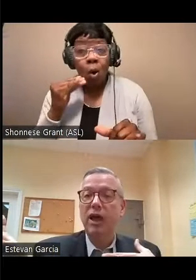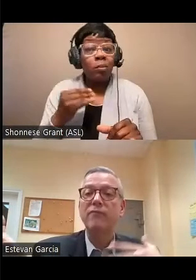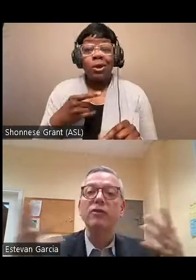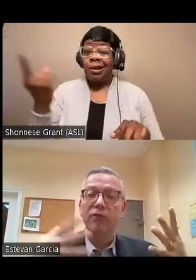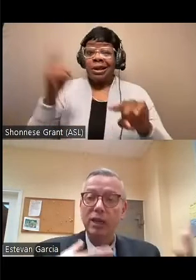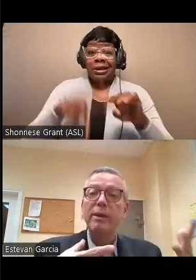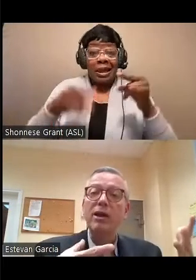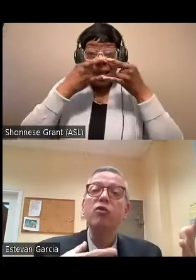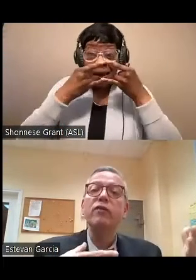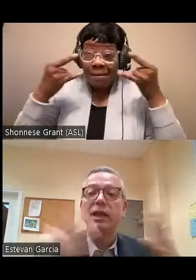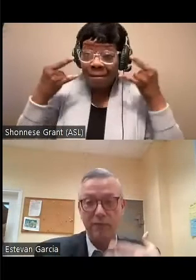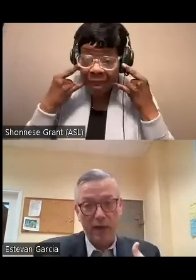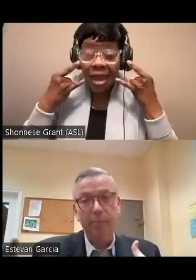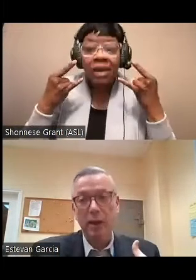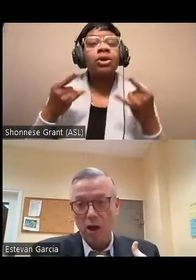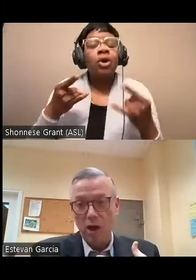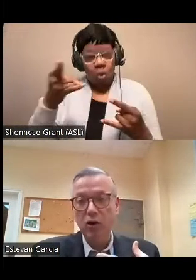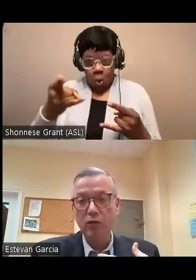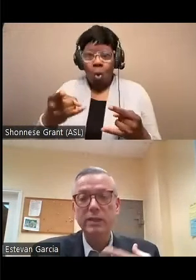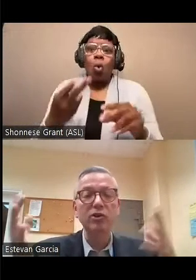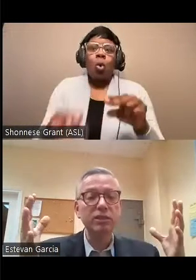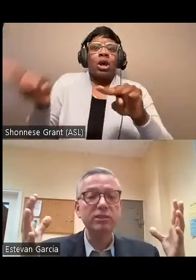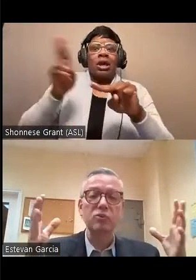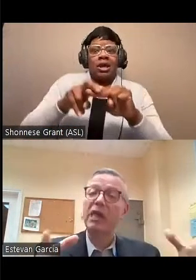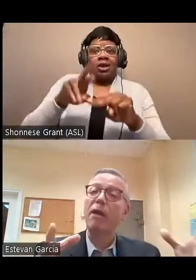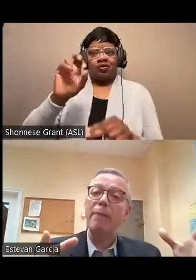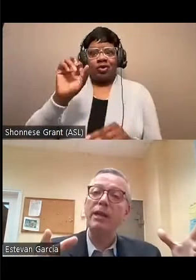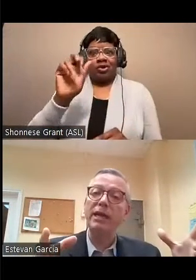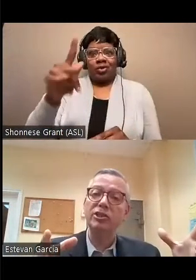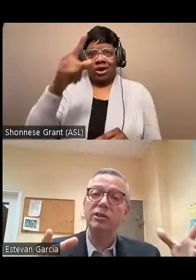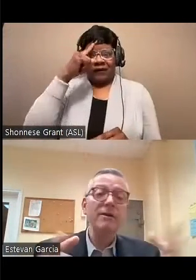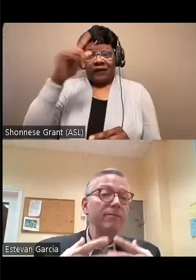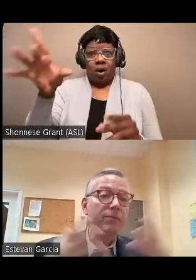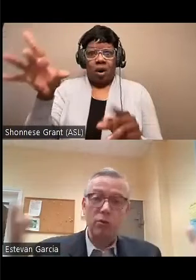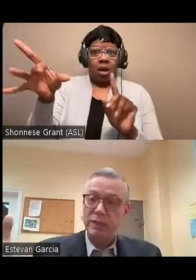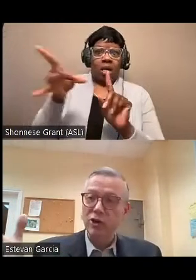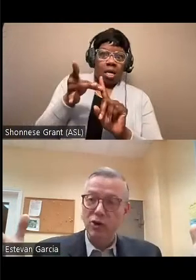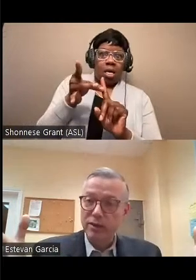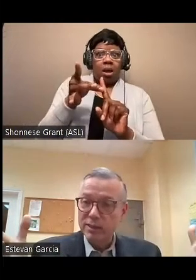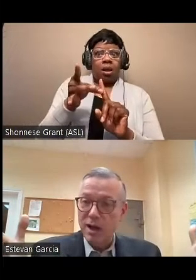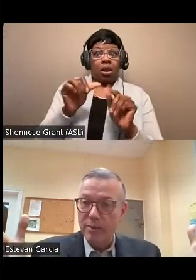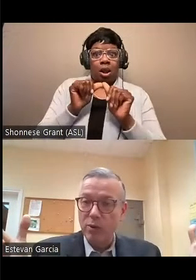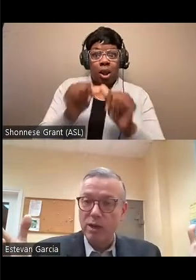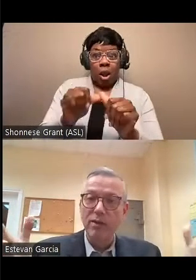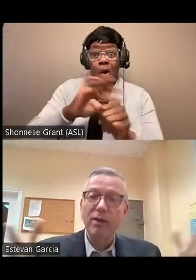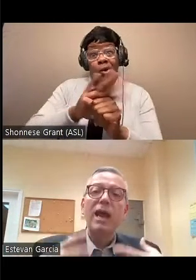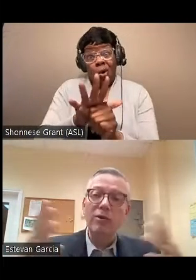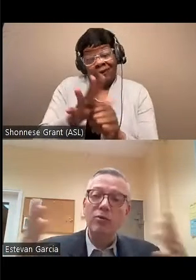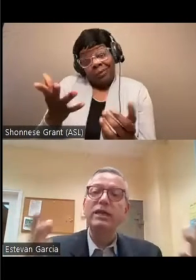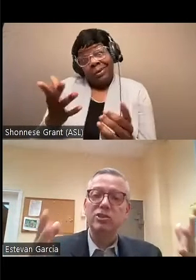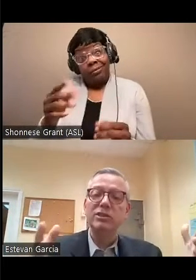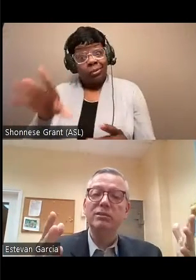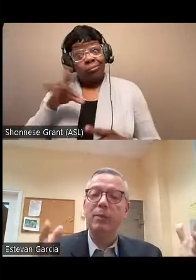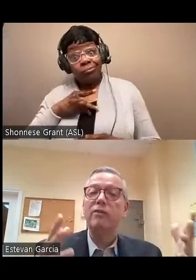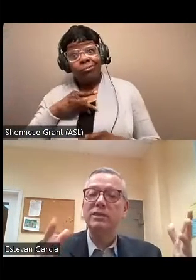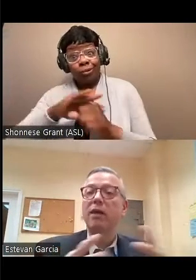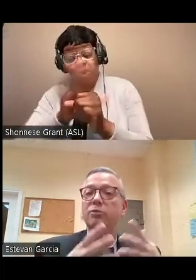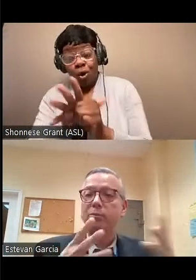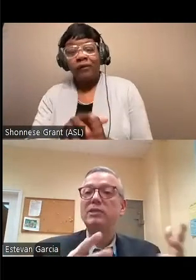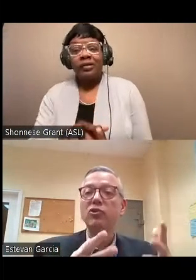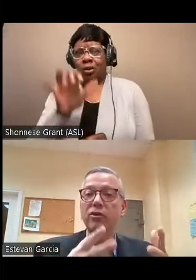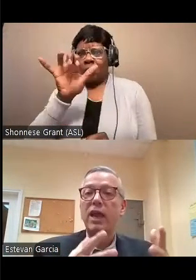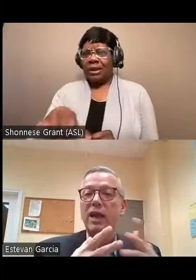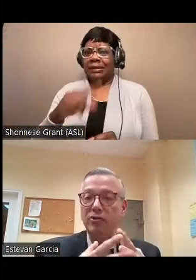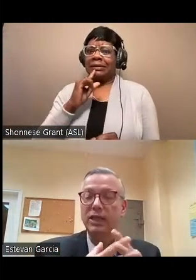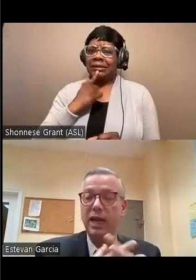risk then for developing COVID and developing long COVID. So this is really a population that we serve in this Commonwealth, and we should spend the time